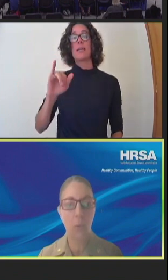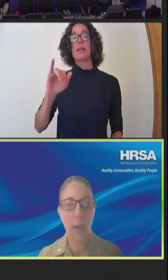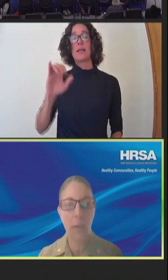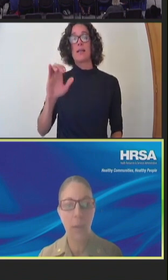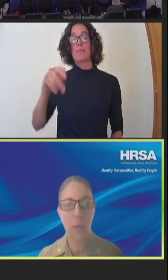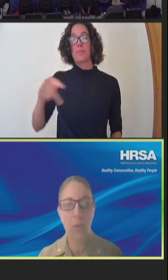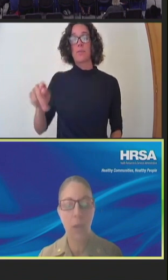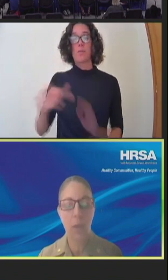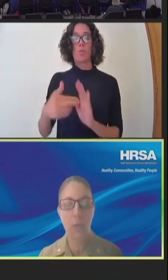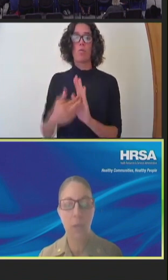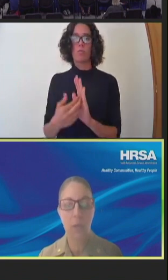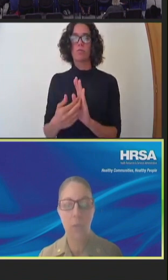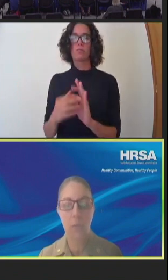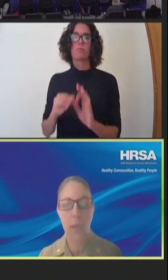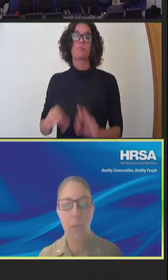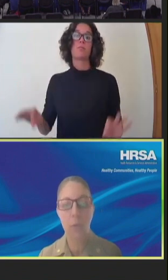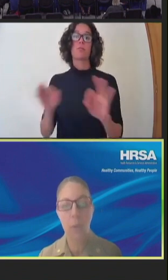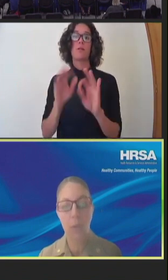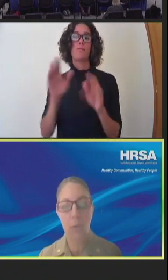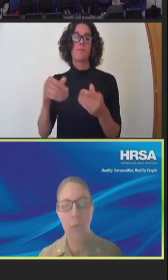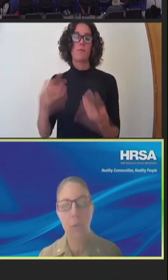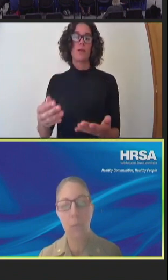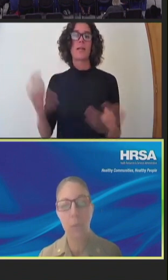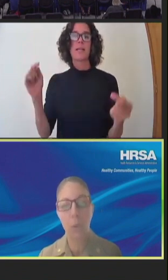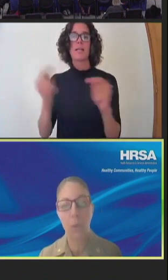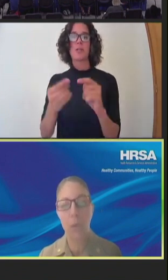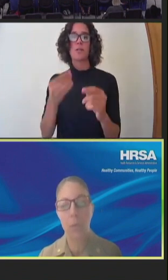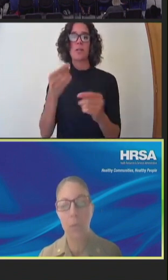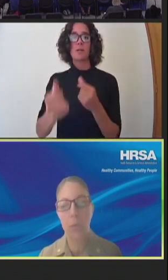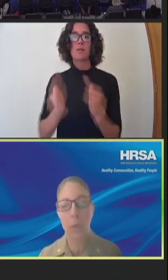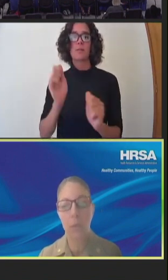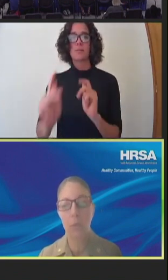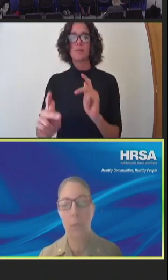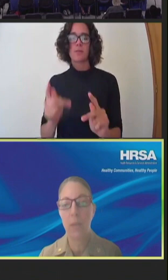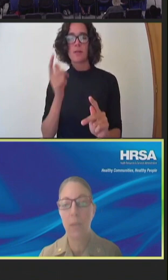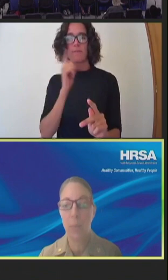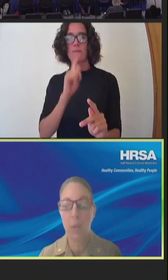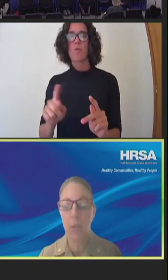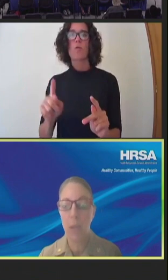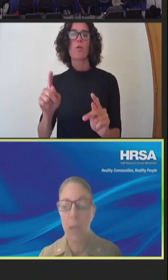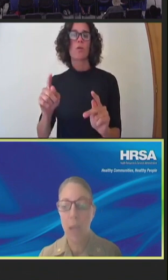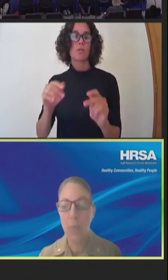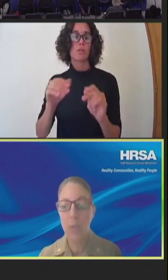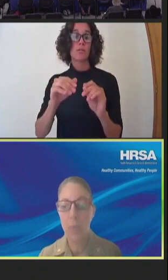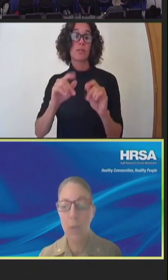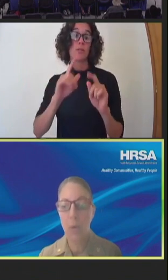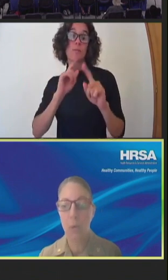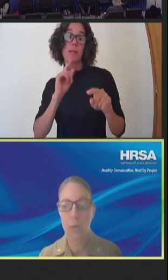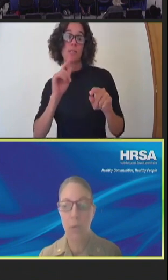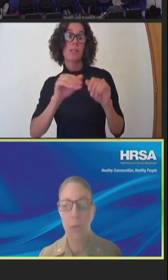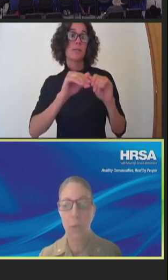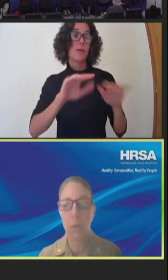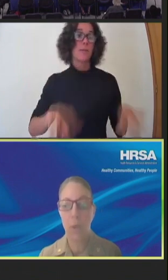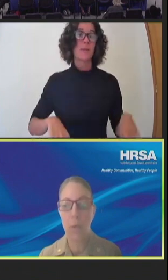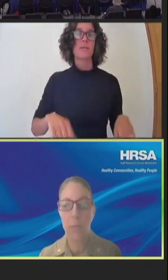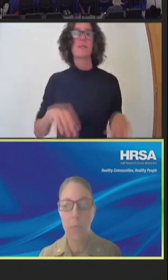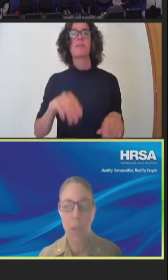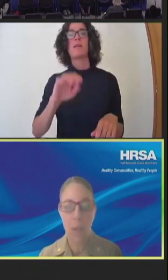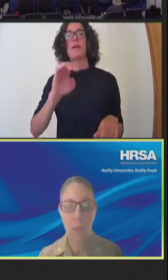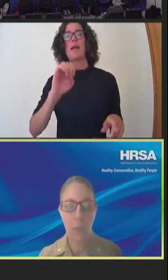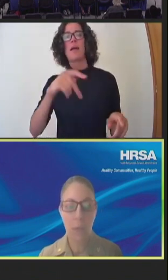role providing injury compensation for countermeasures deployed in a response to a pandemic, epidemic, or a security